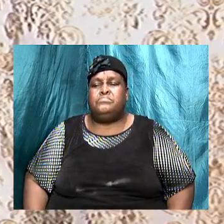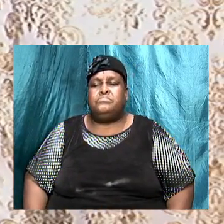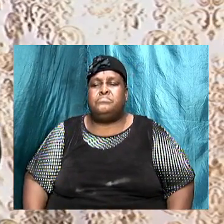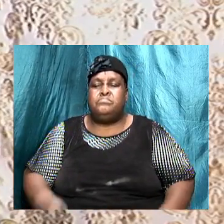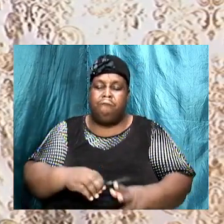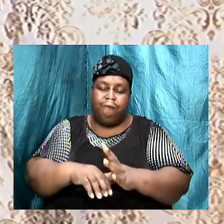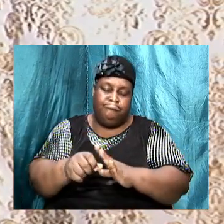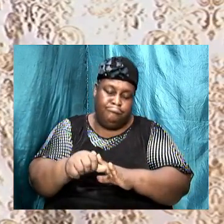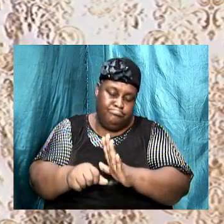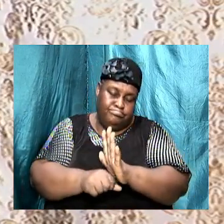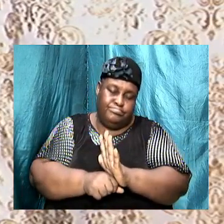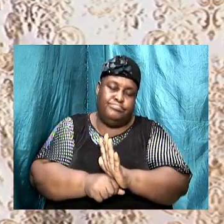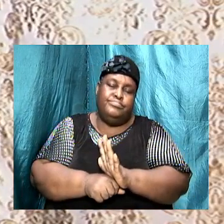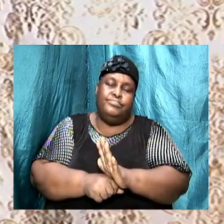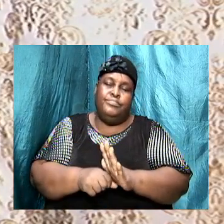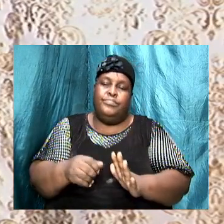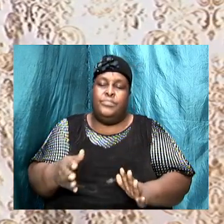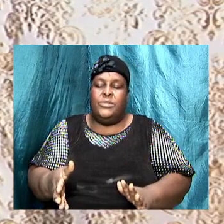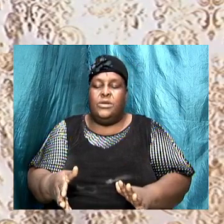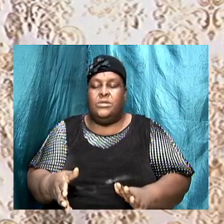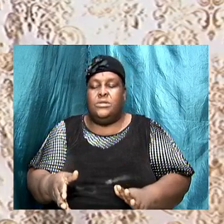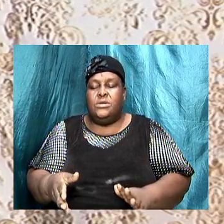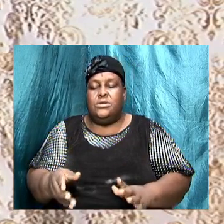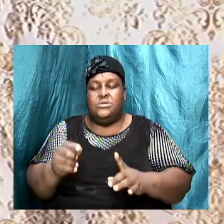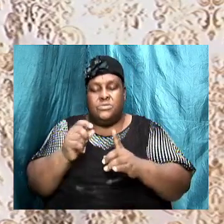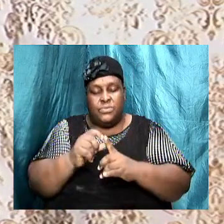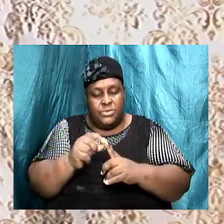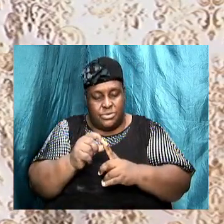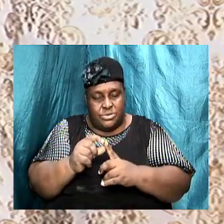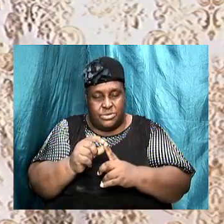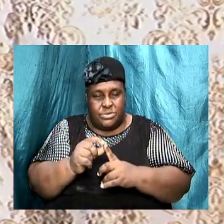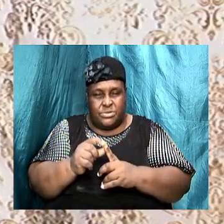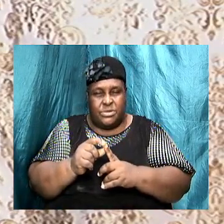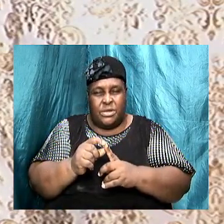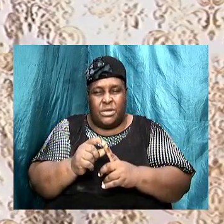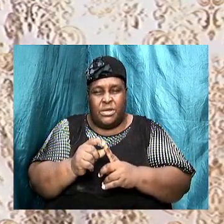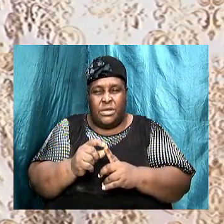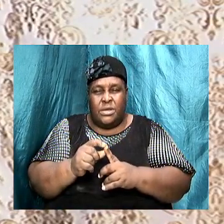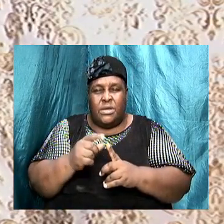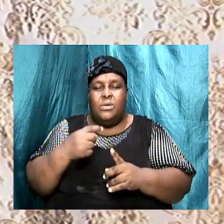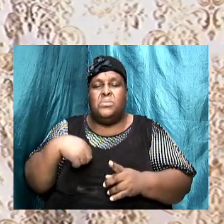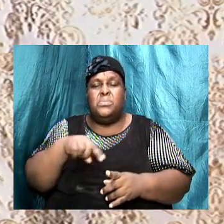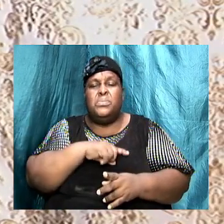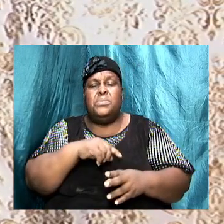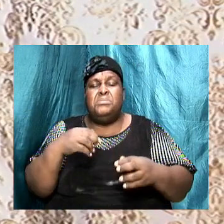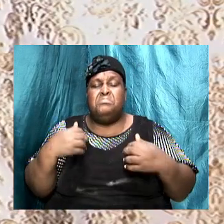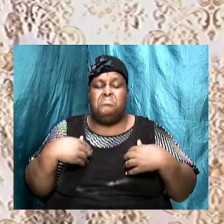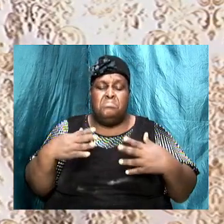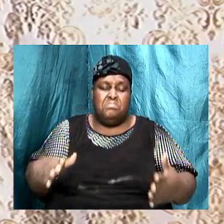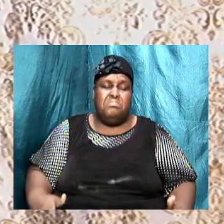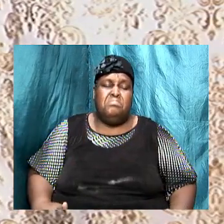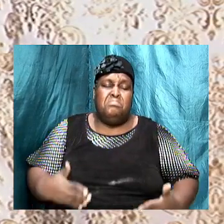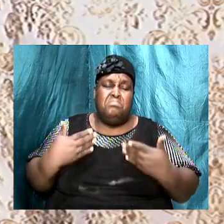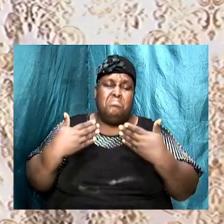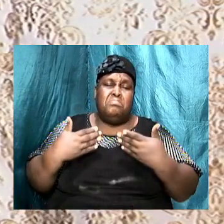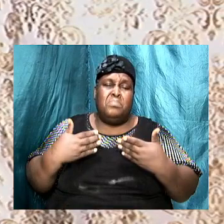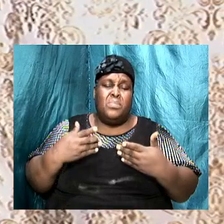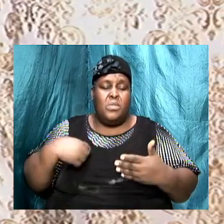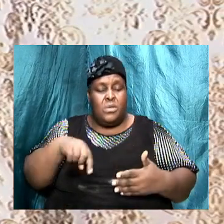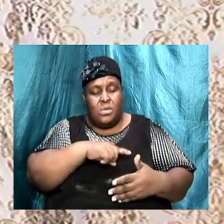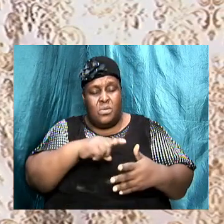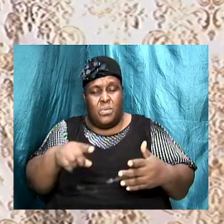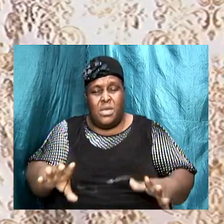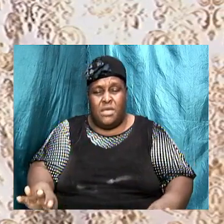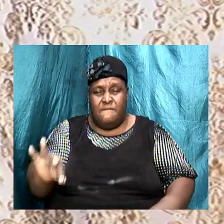In the scriptures, these scriptures, these words, amen, we have life. We find life.